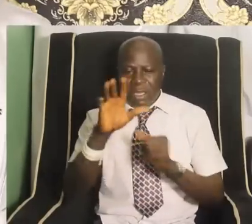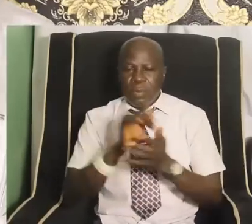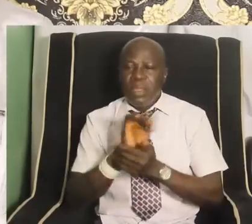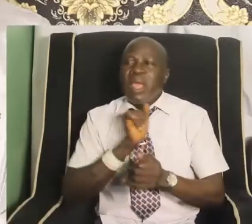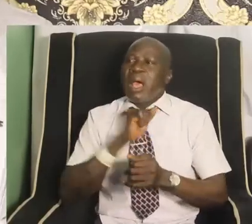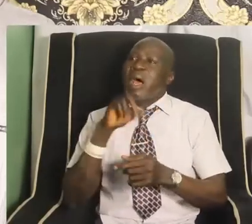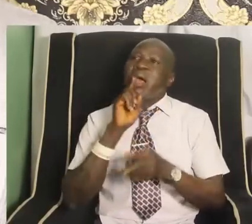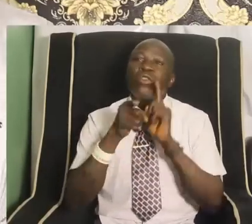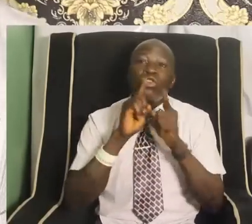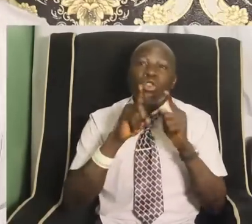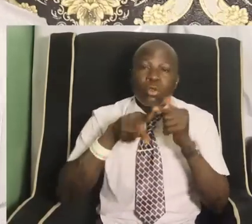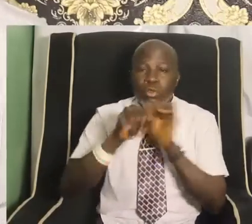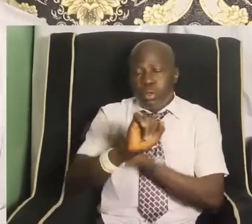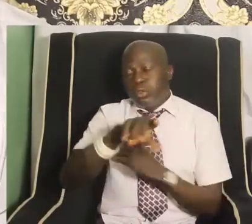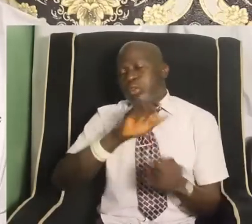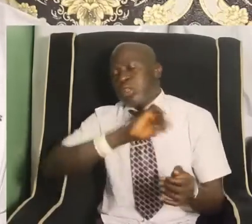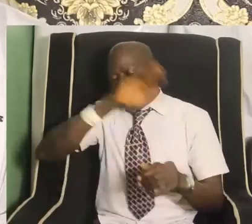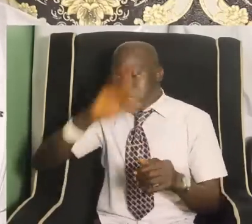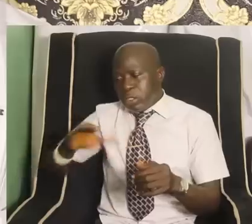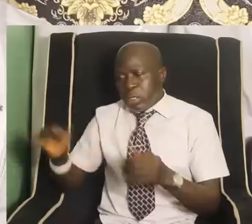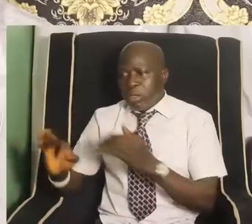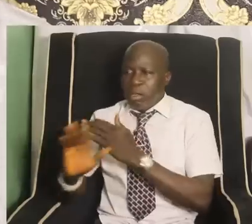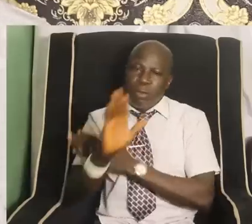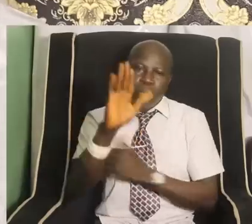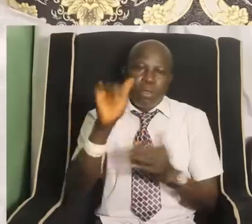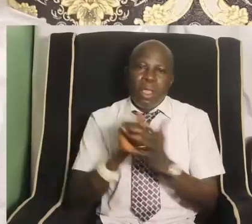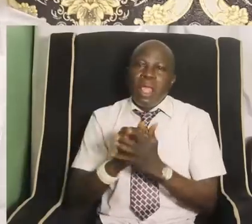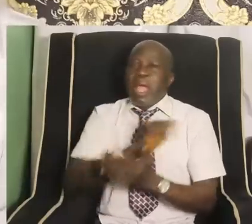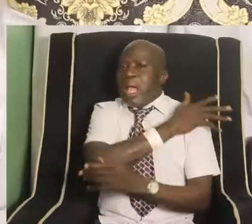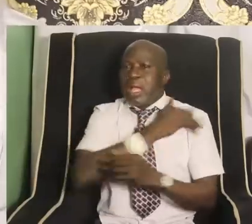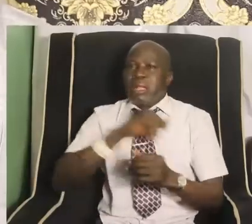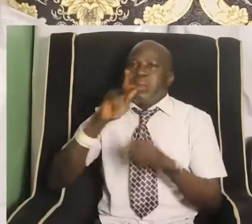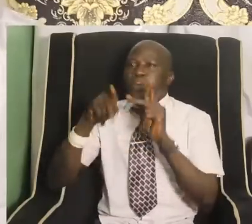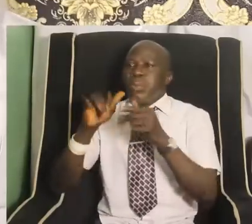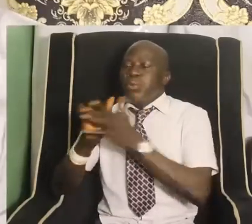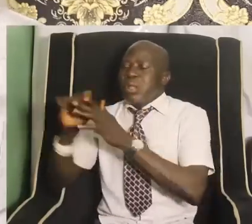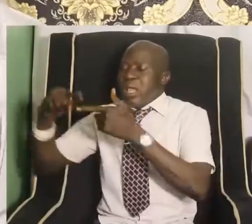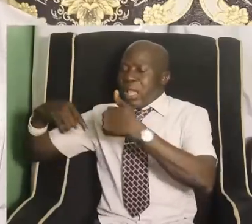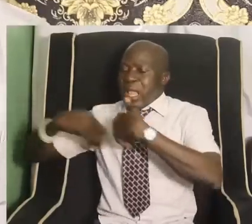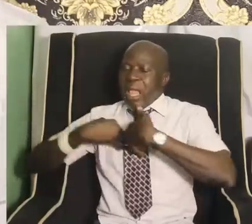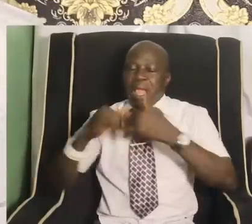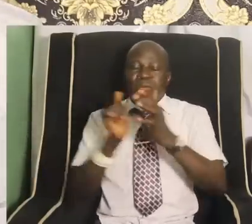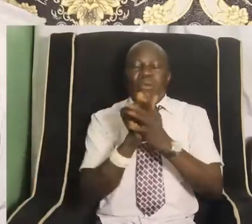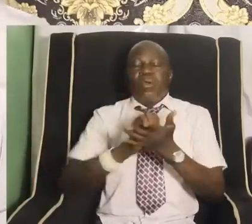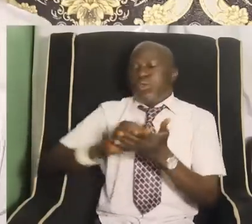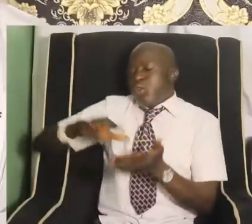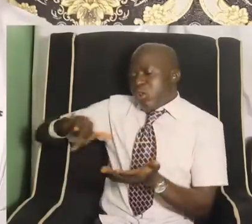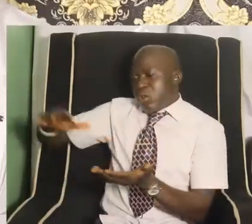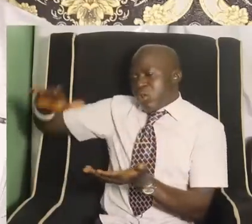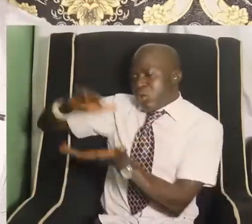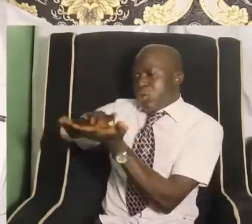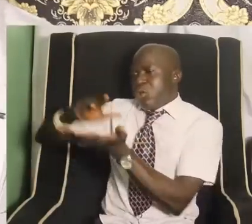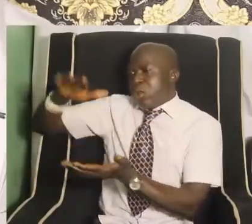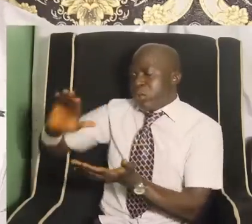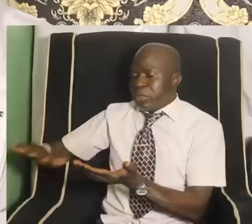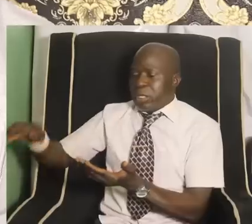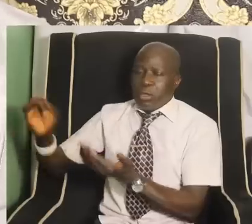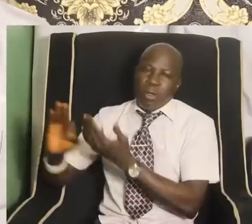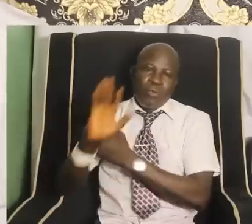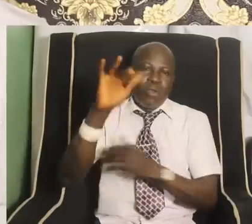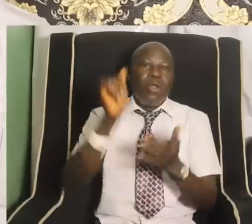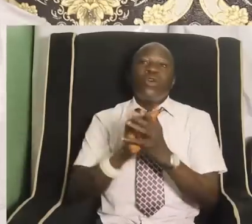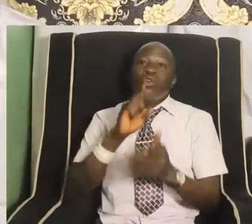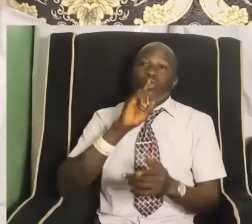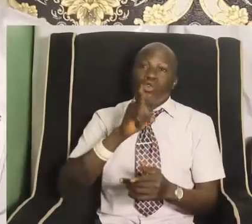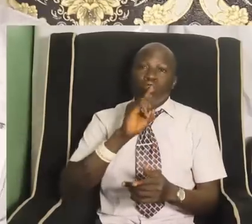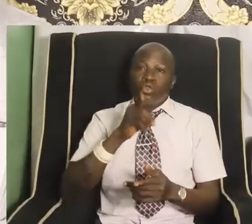them. I am talking to the children of God. The people that are glorious but are a child of God.